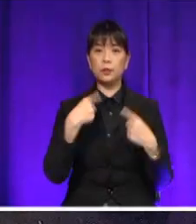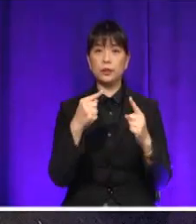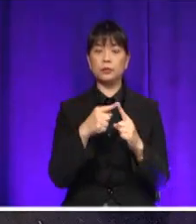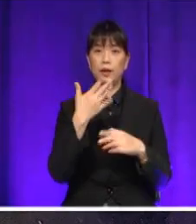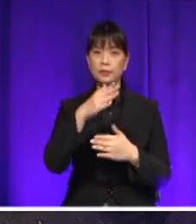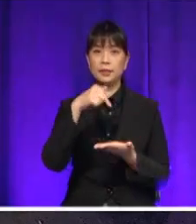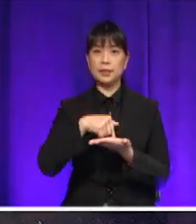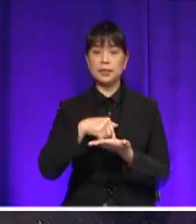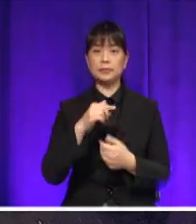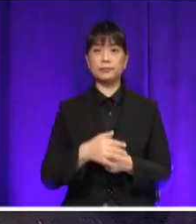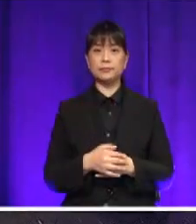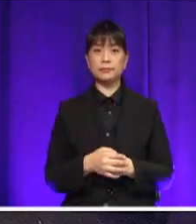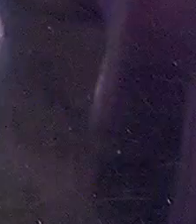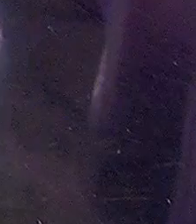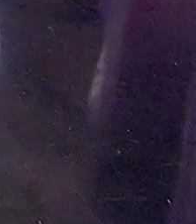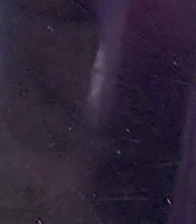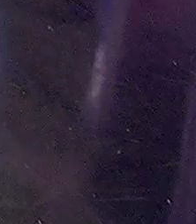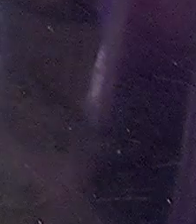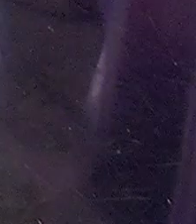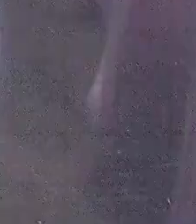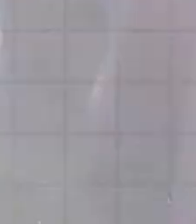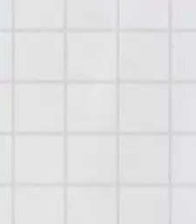you guys on DidikTV KPM.